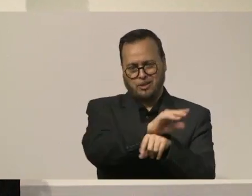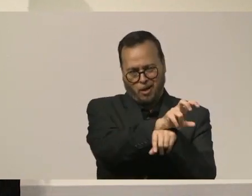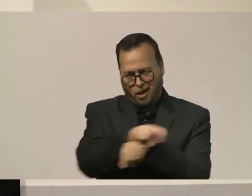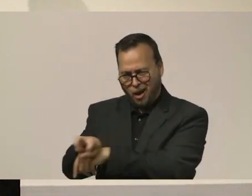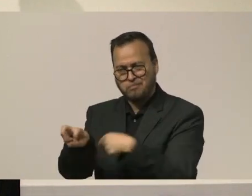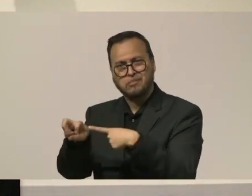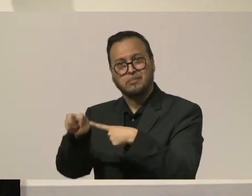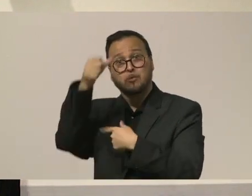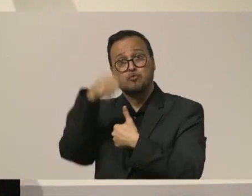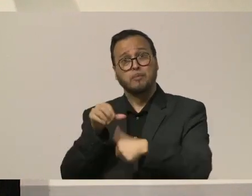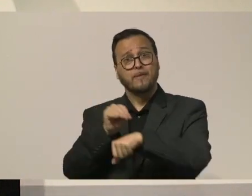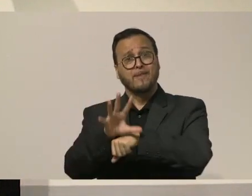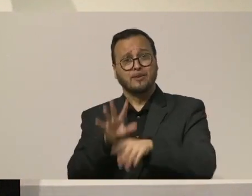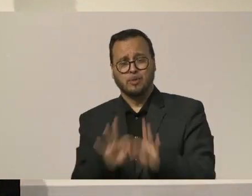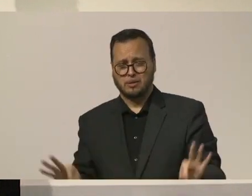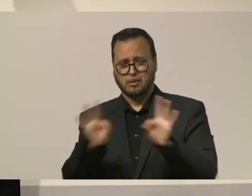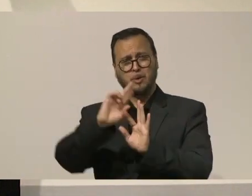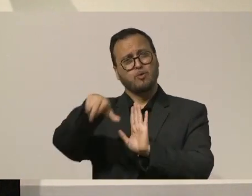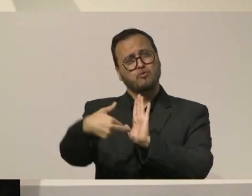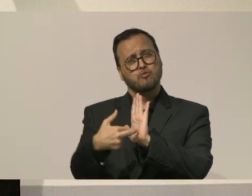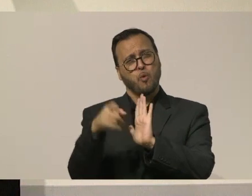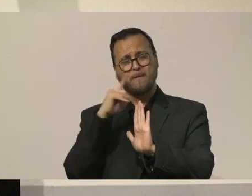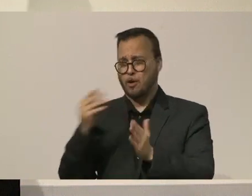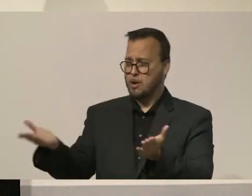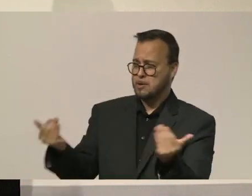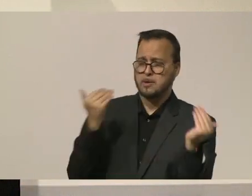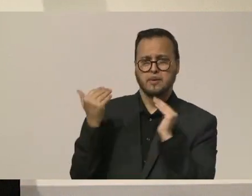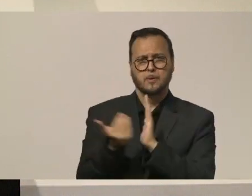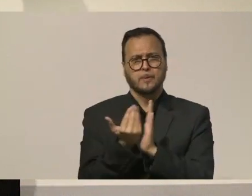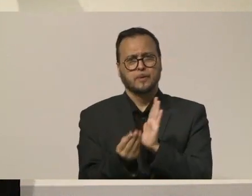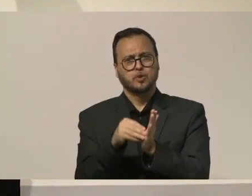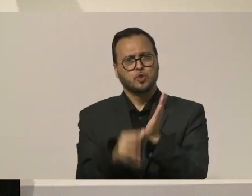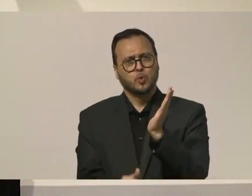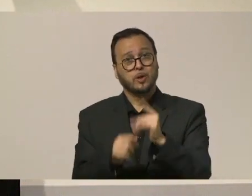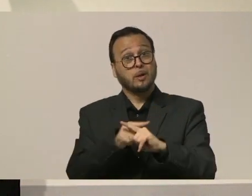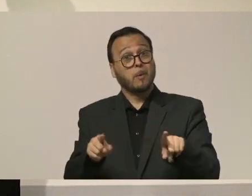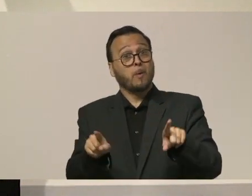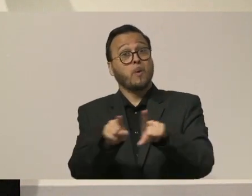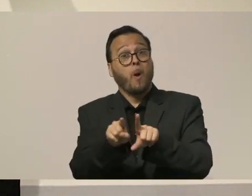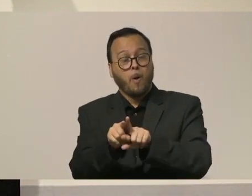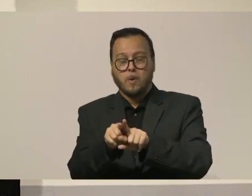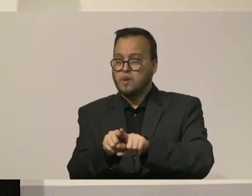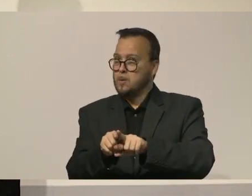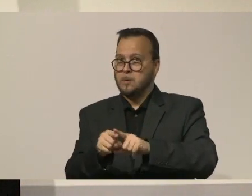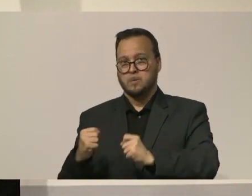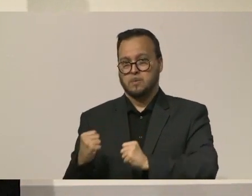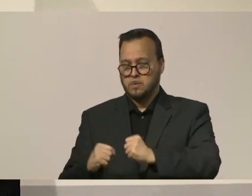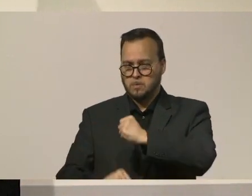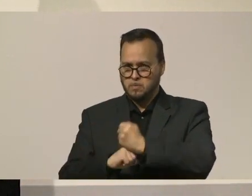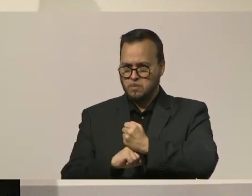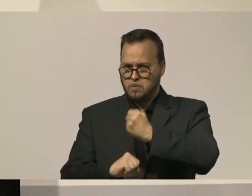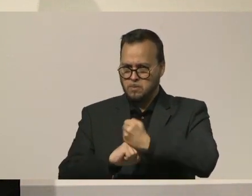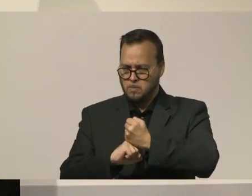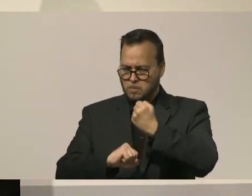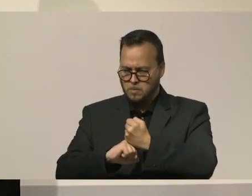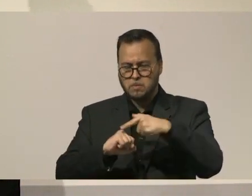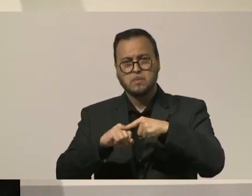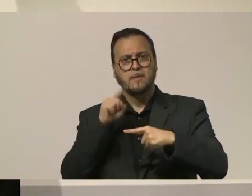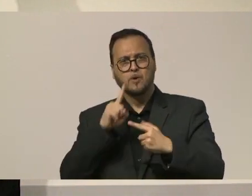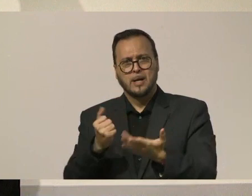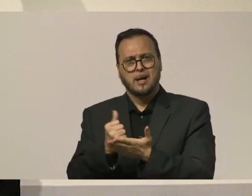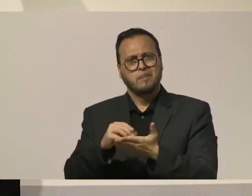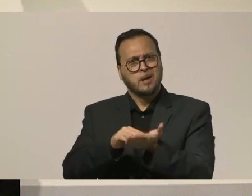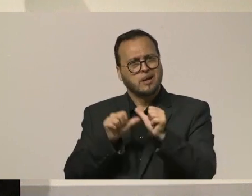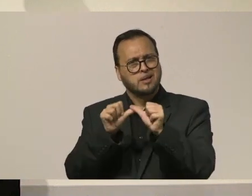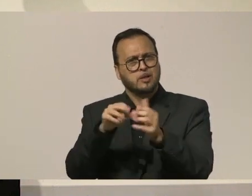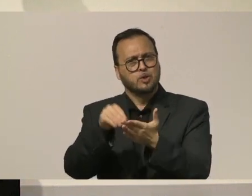advisors play a critical role in onboarding new students, but they also are fundamental when it comes to assisting continuing students